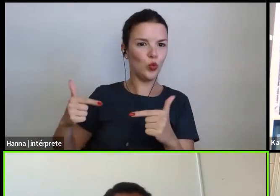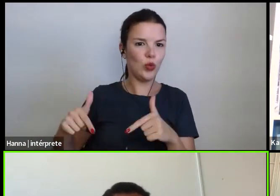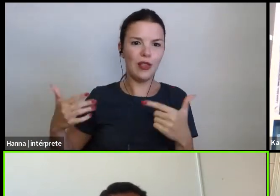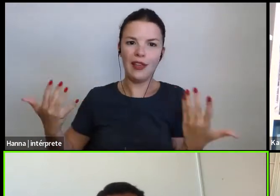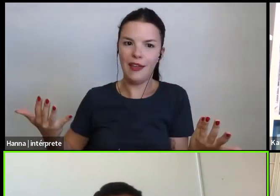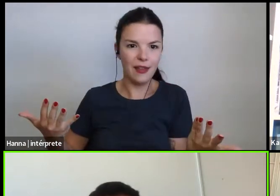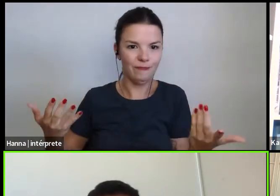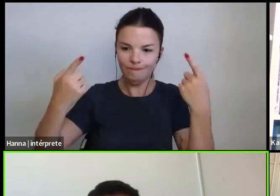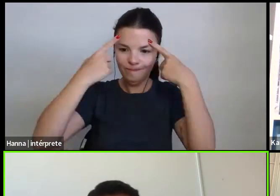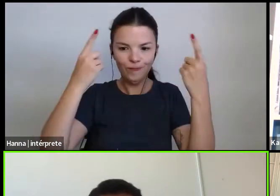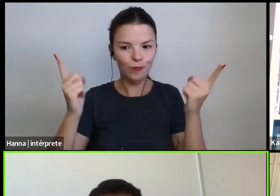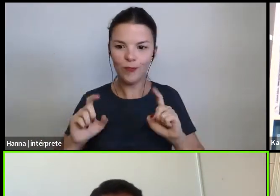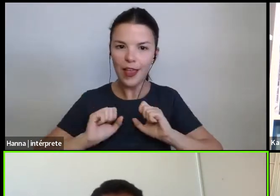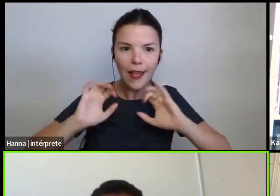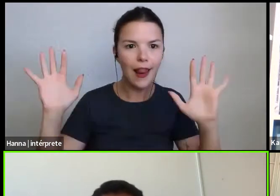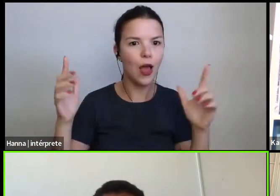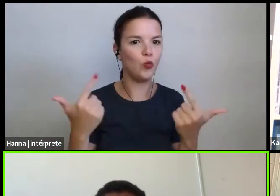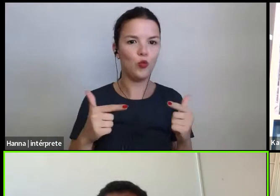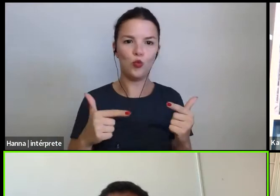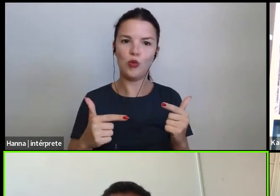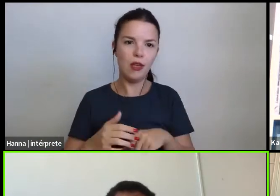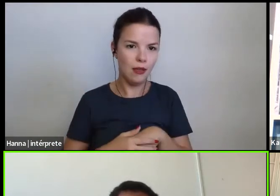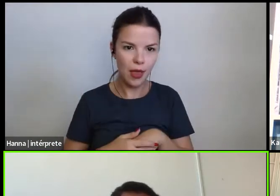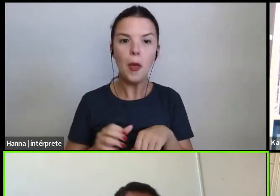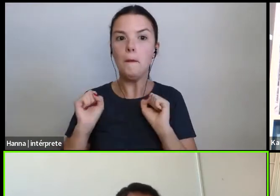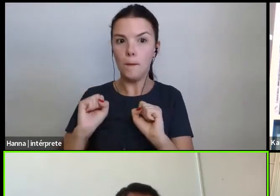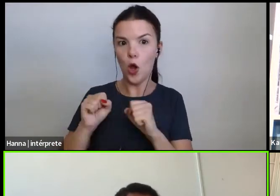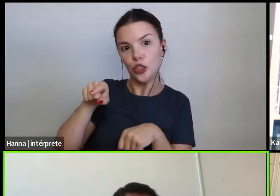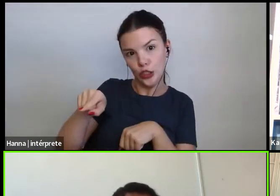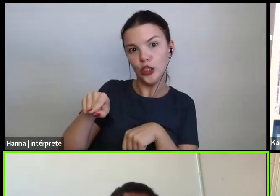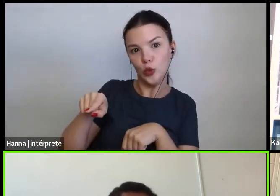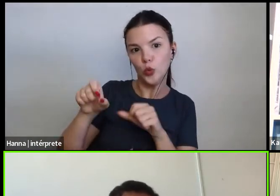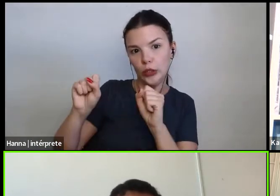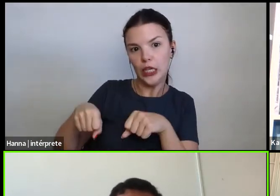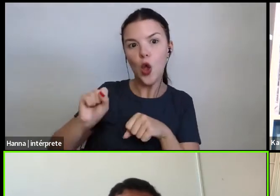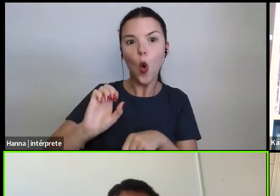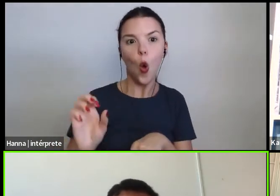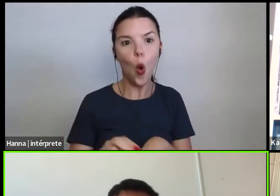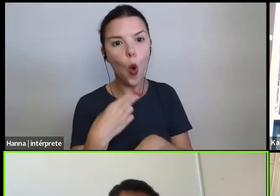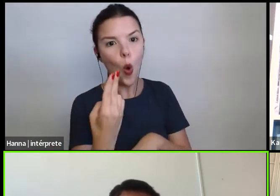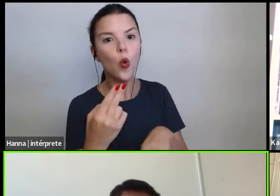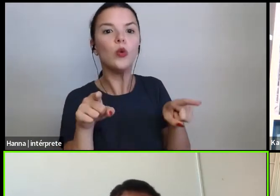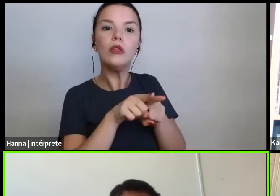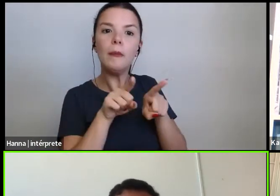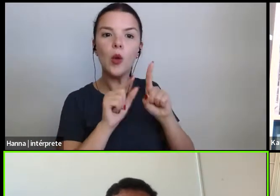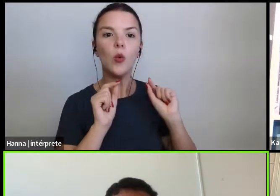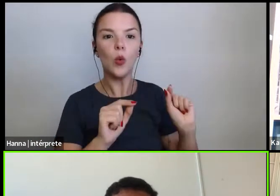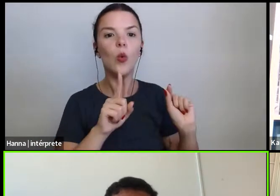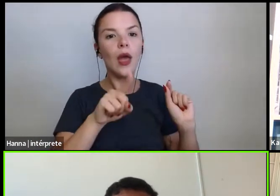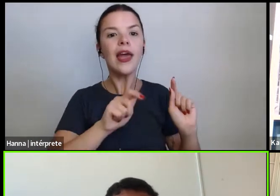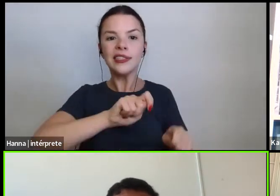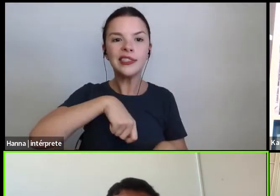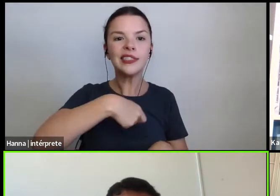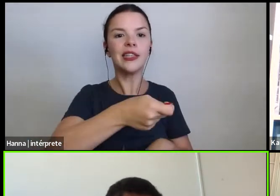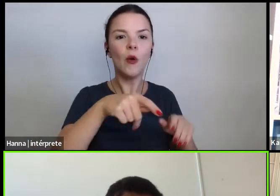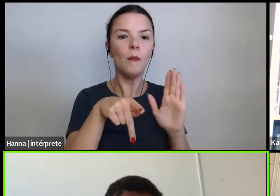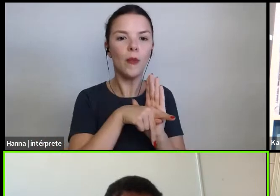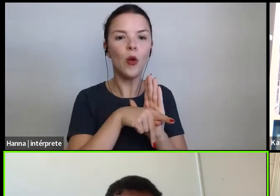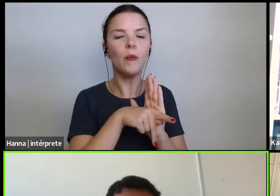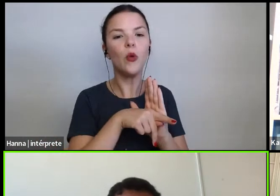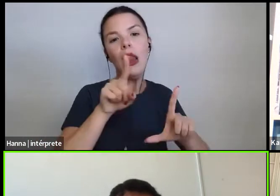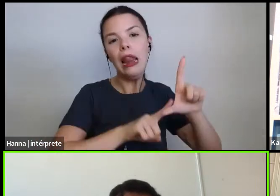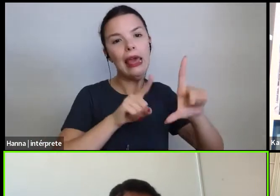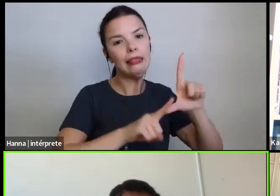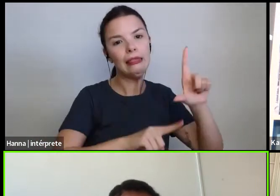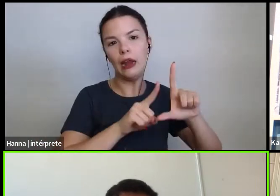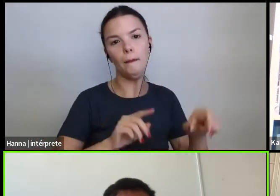So another possible analysis for that would be it's a sign formed by a manual letter,